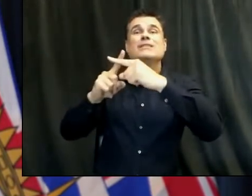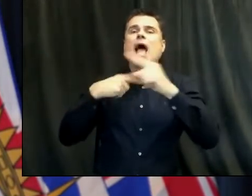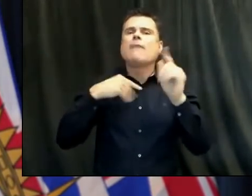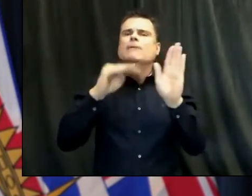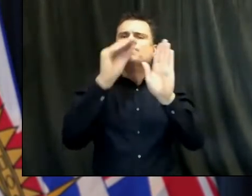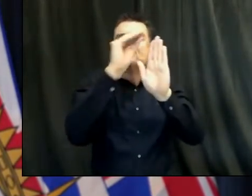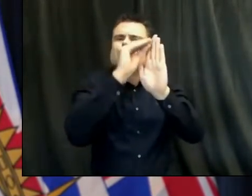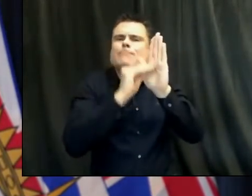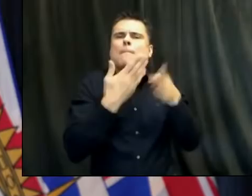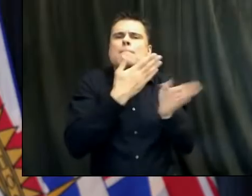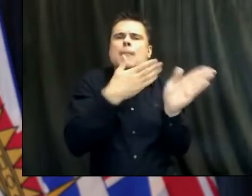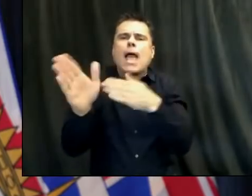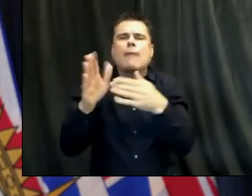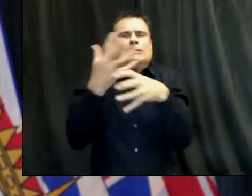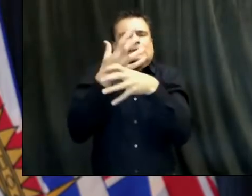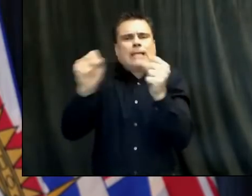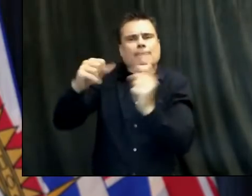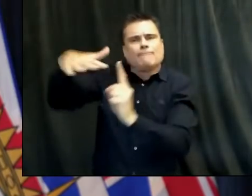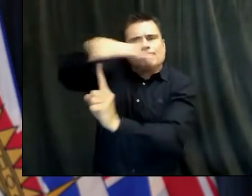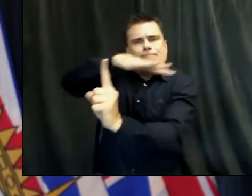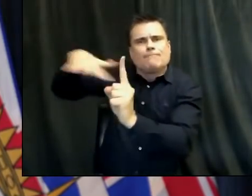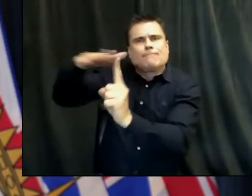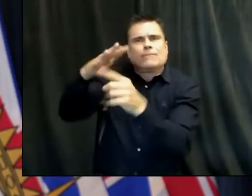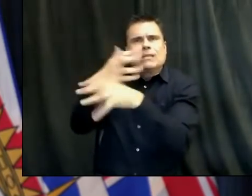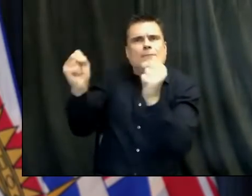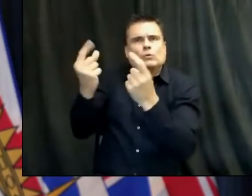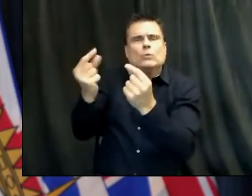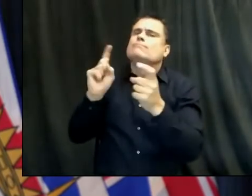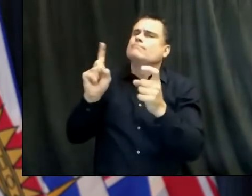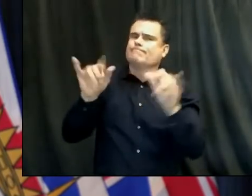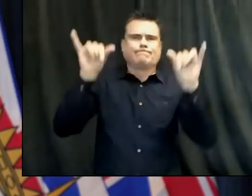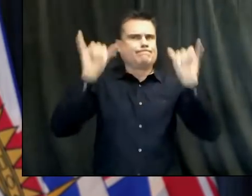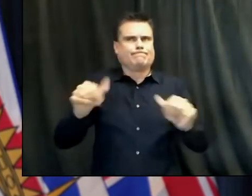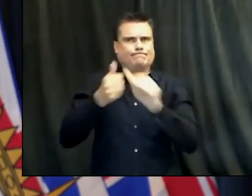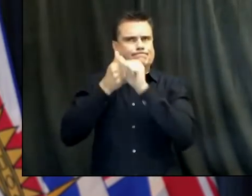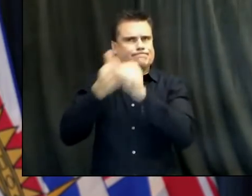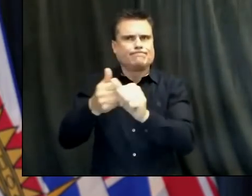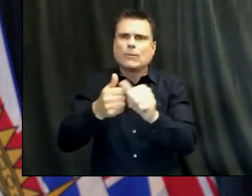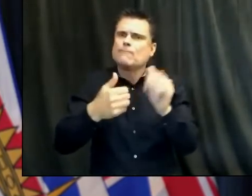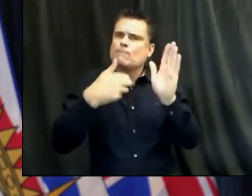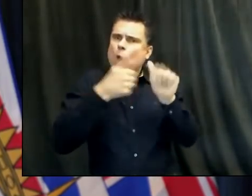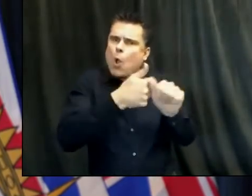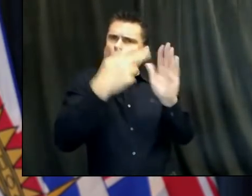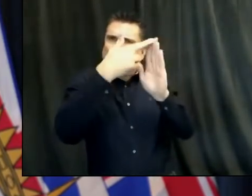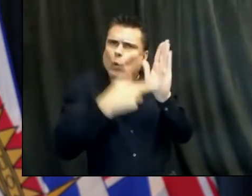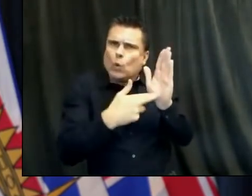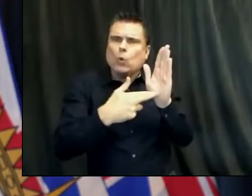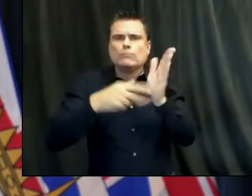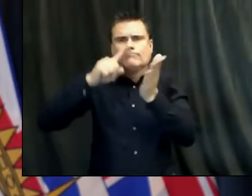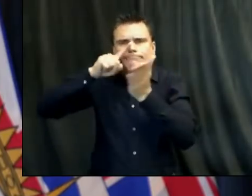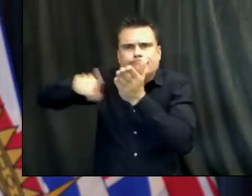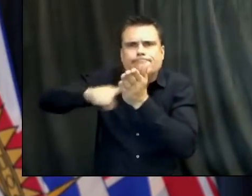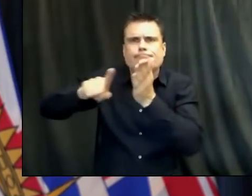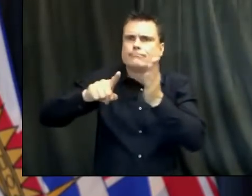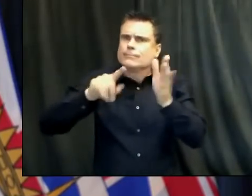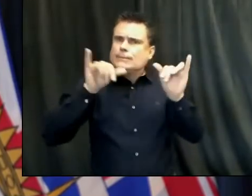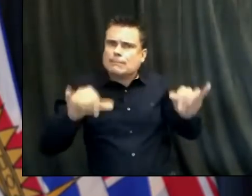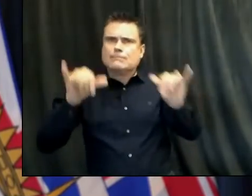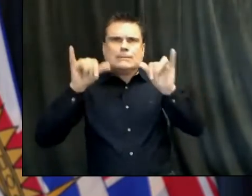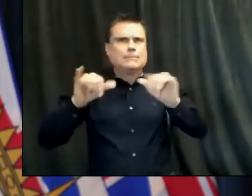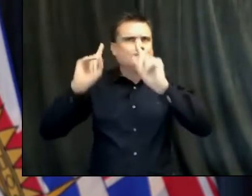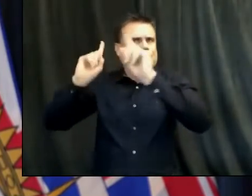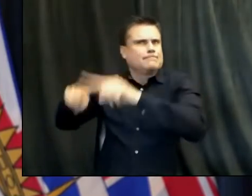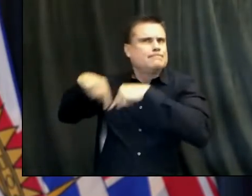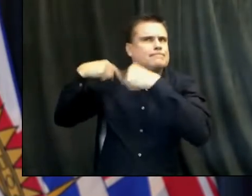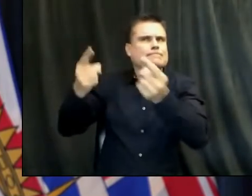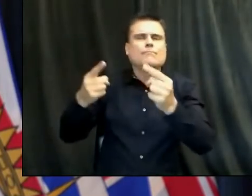under 50. And the guidelines to develop the plans were based on what we were seeing and what we knew about this virus and about its transmission in